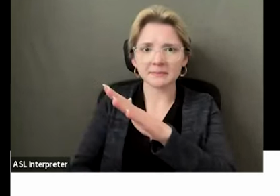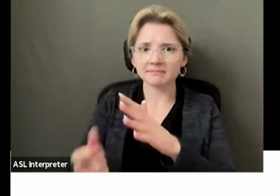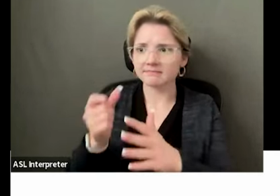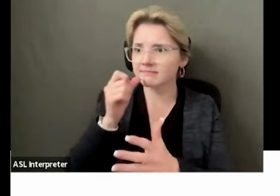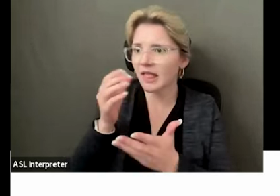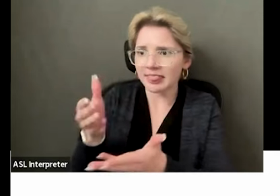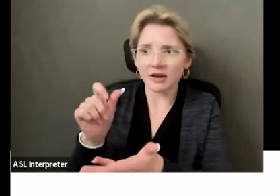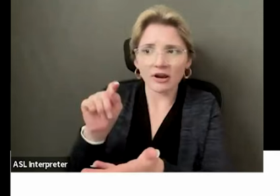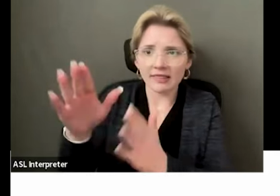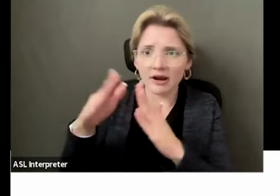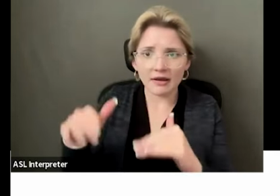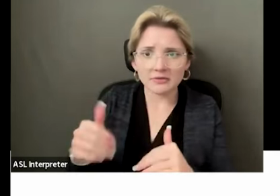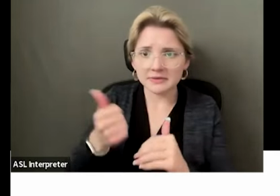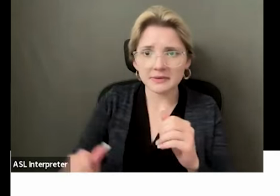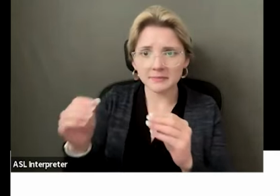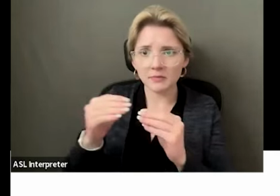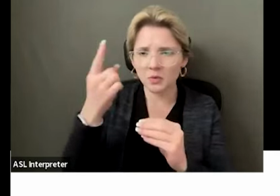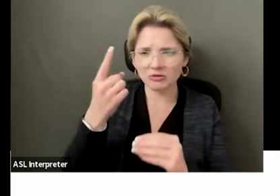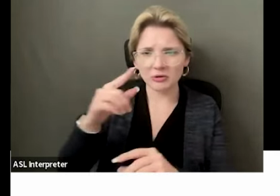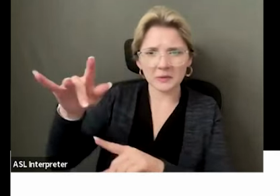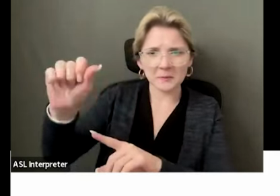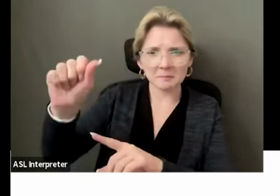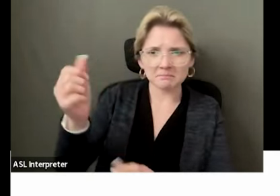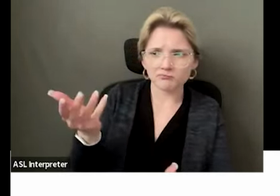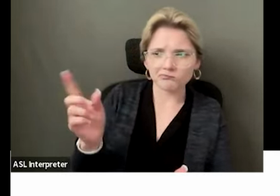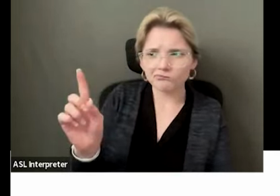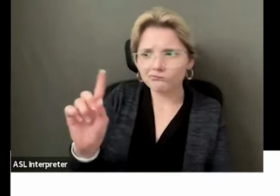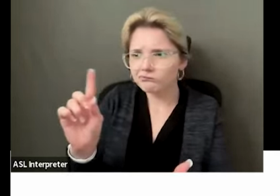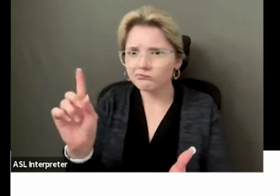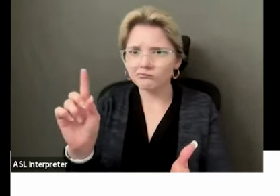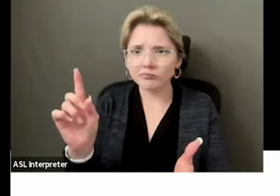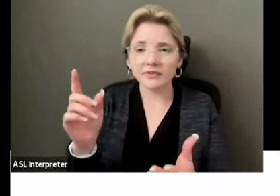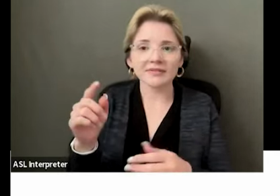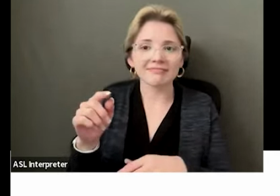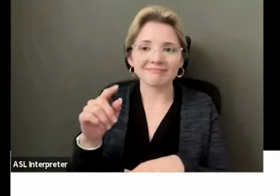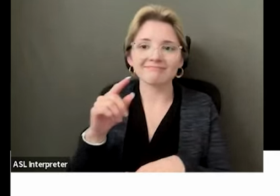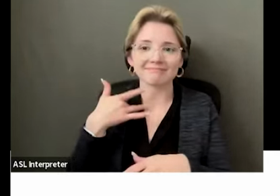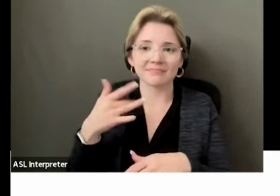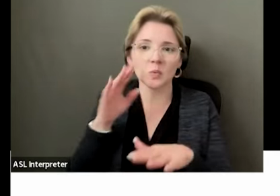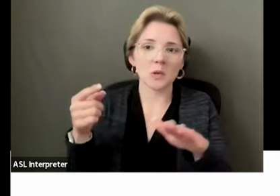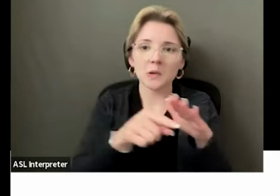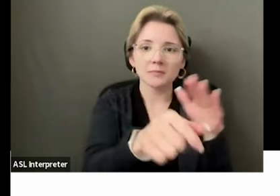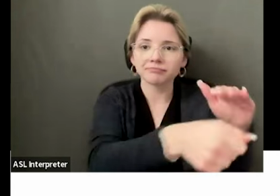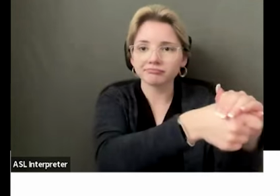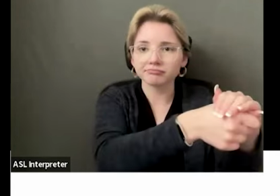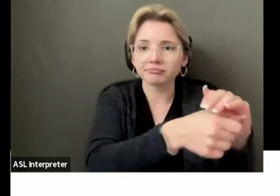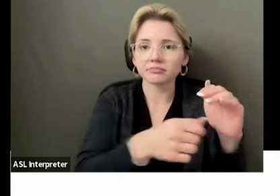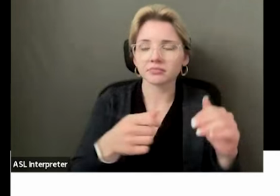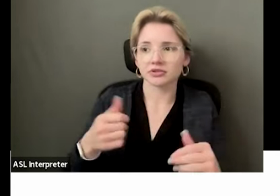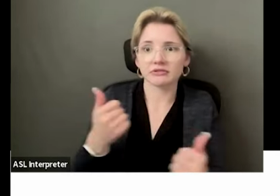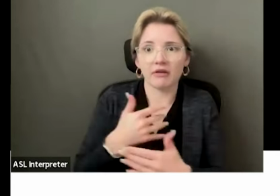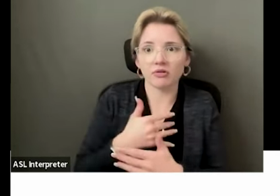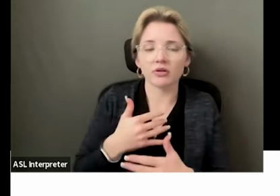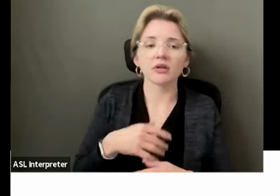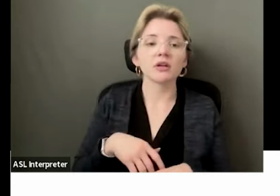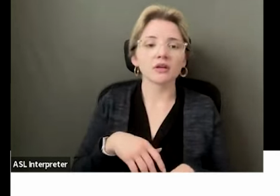to the trauma or whatever has happened. Those situations, those things that are kind of maybe tangentially related to some people,